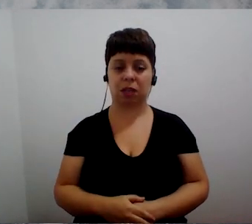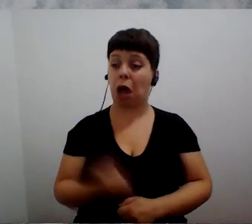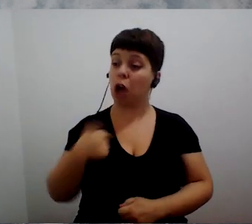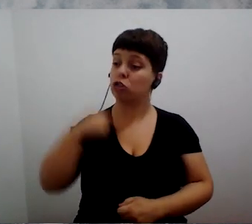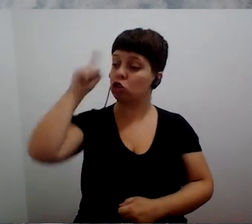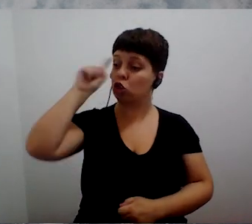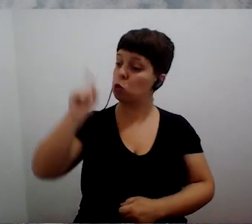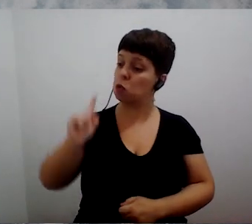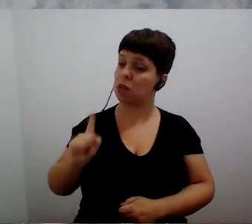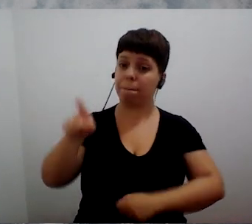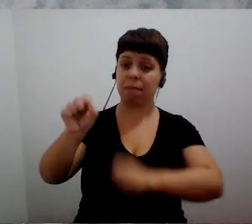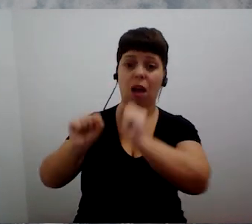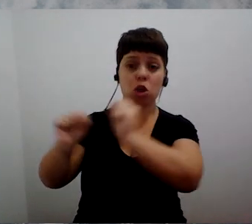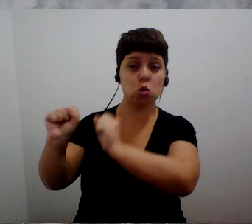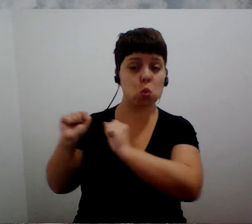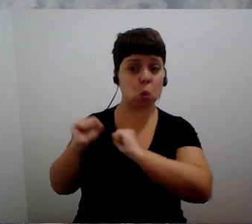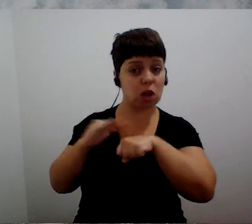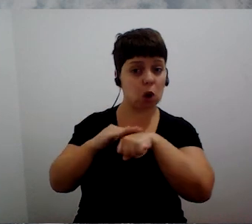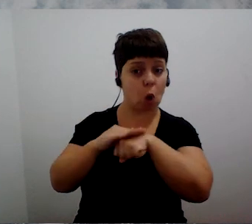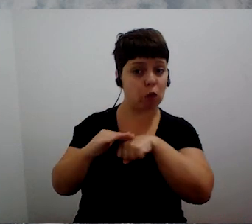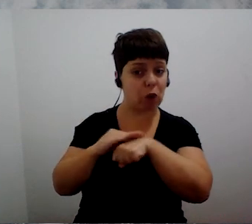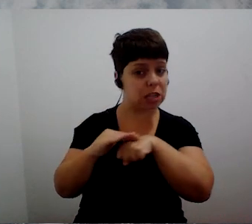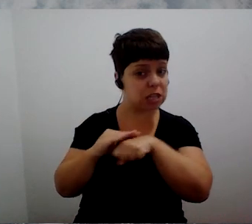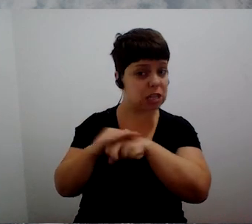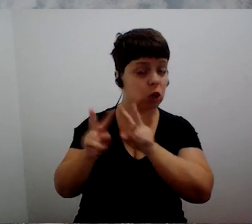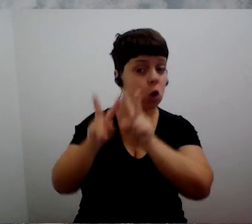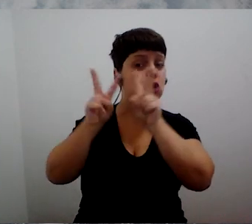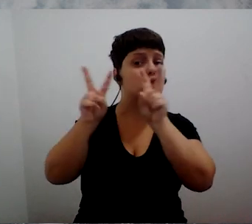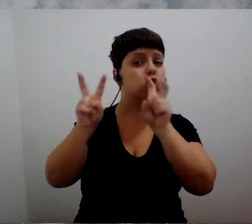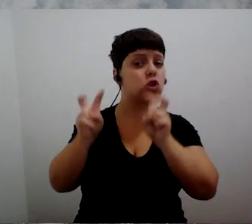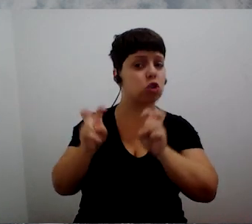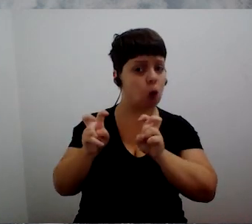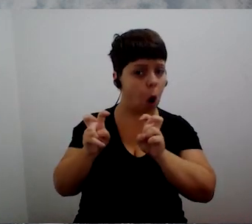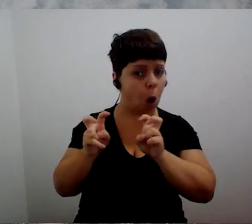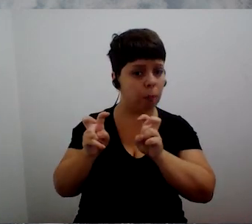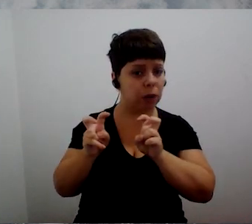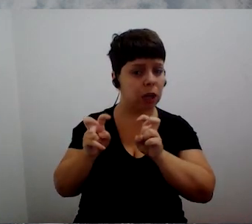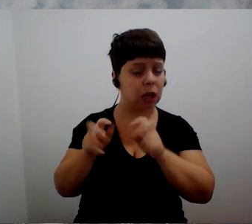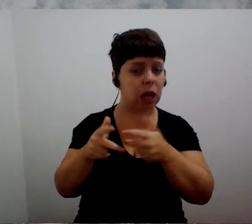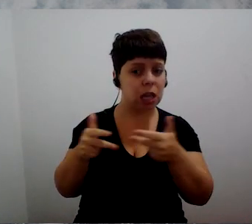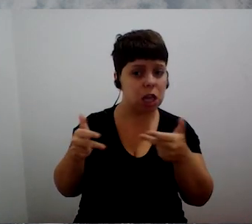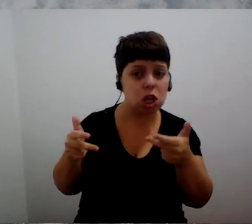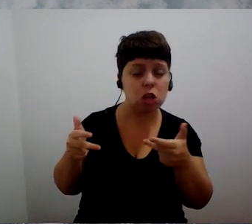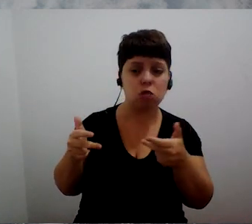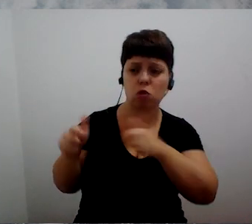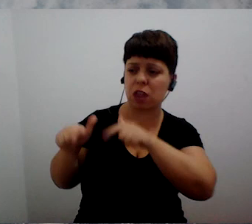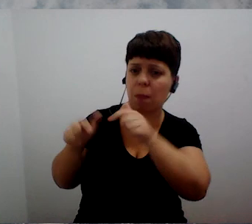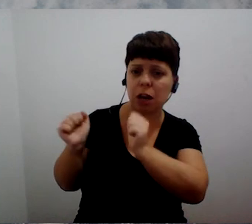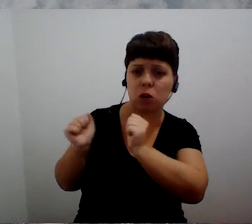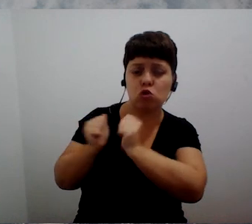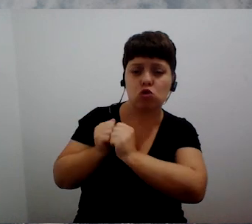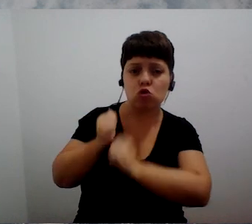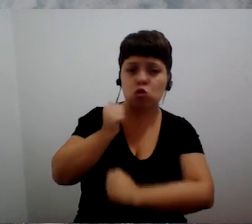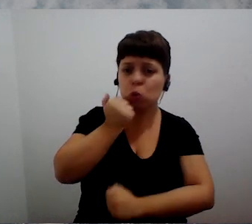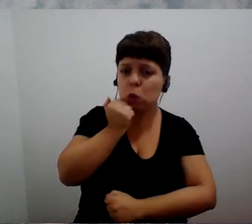government representatives saying that we didn't know that industry was discussing this situation in